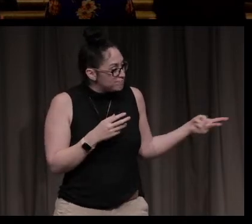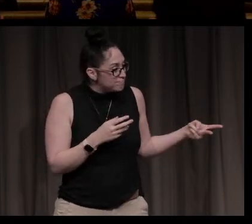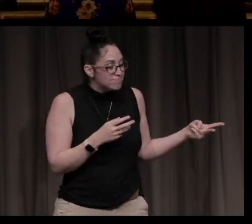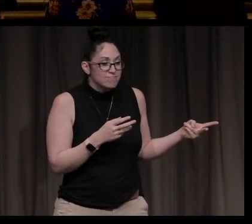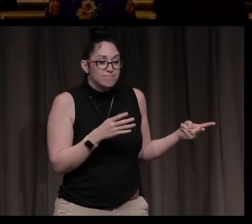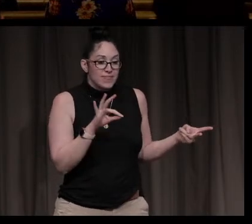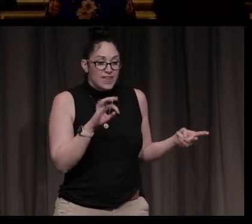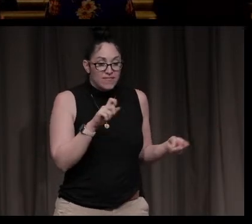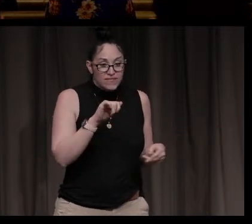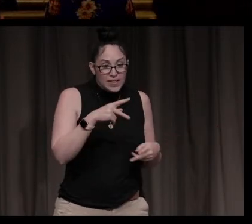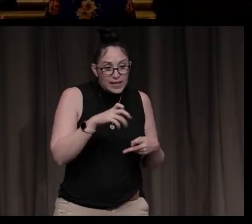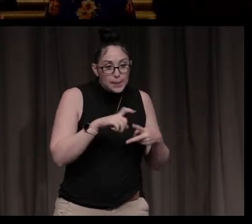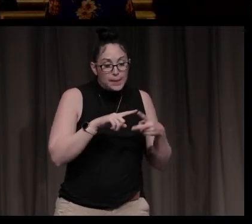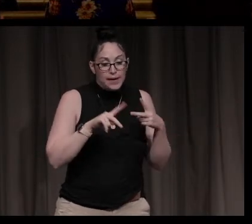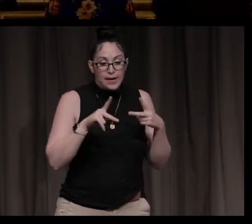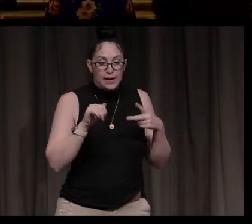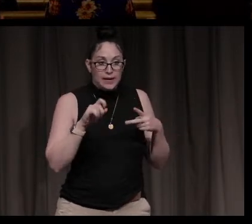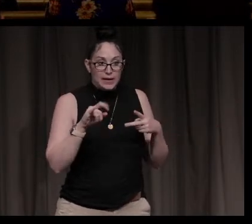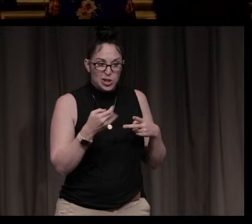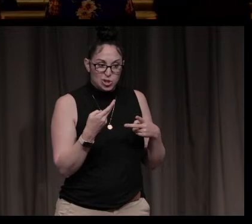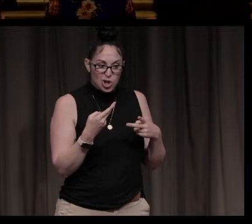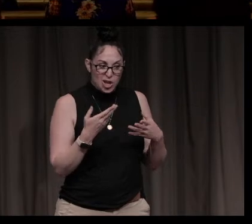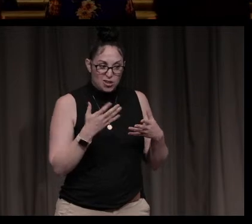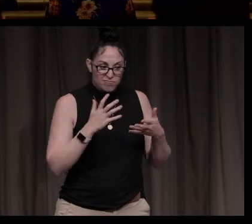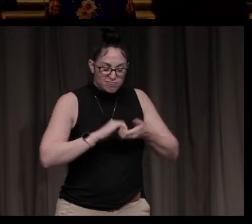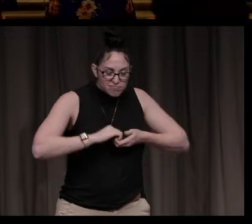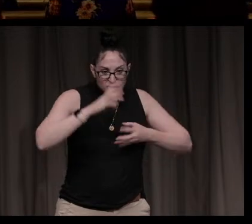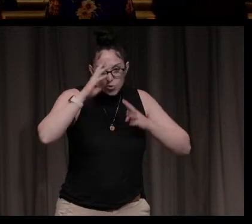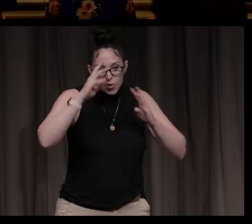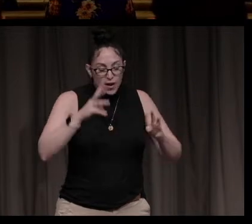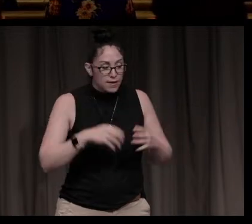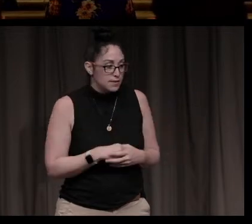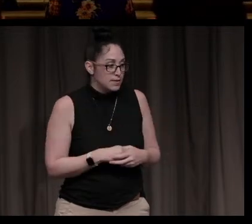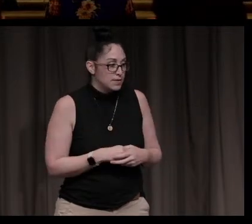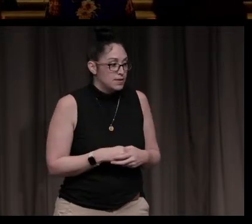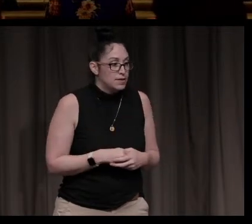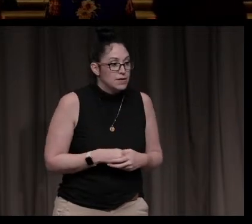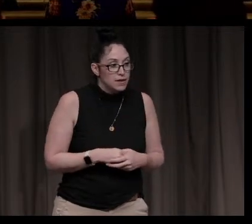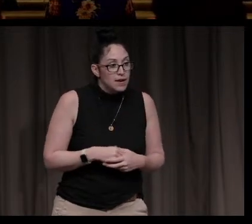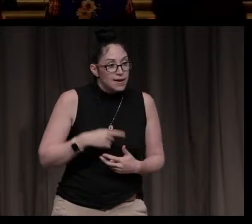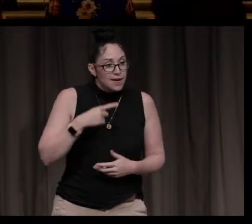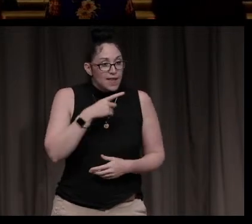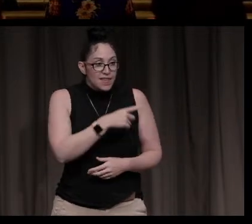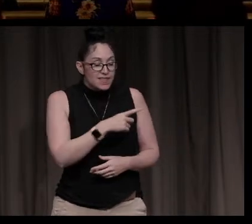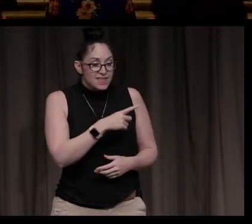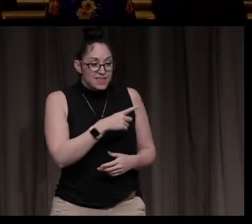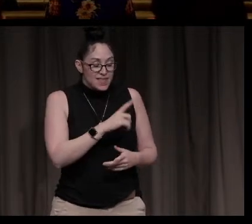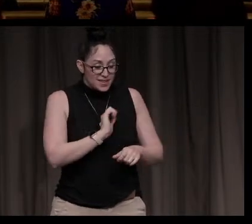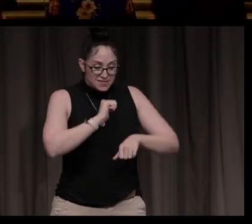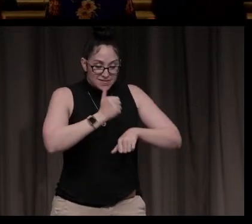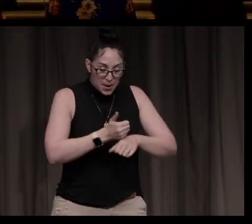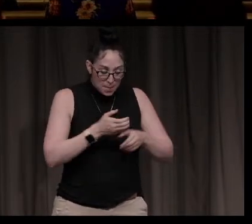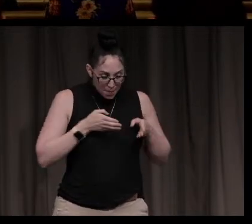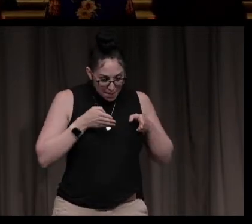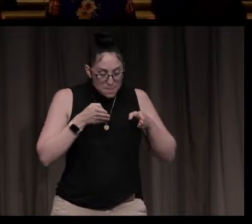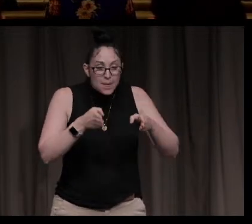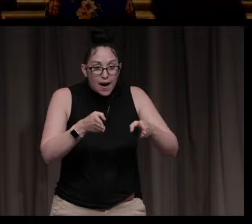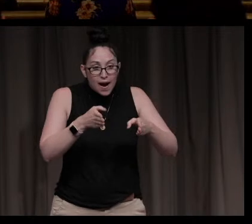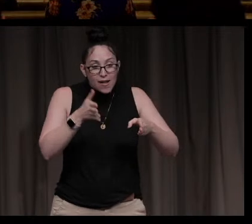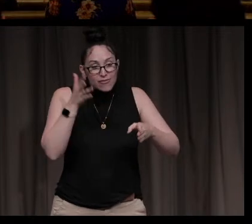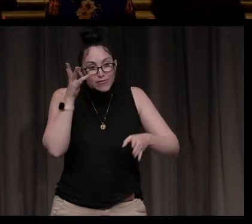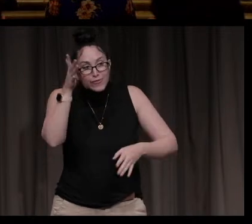have done, because even in creating beauty, they create a pathway forward. And I was